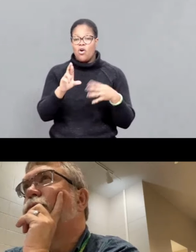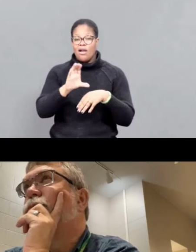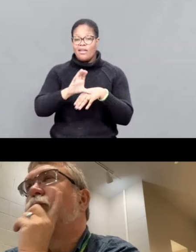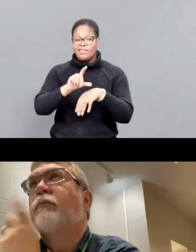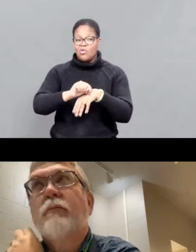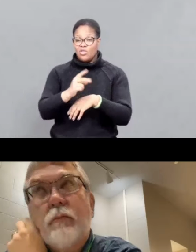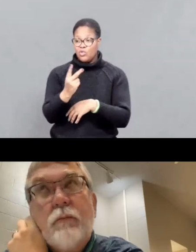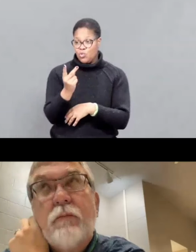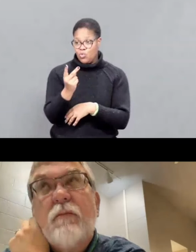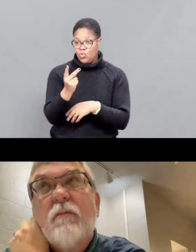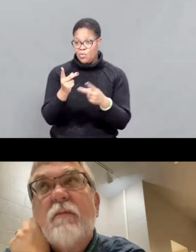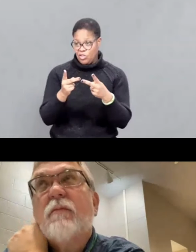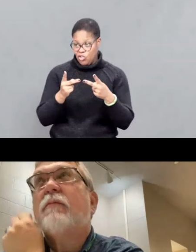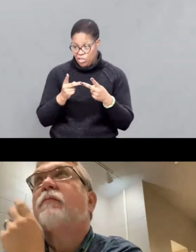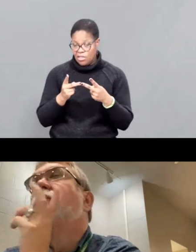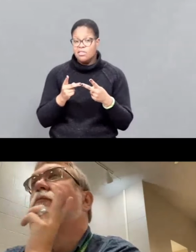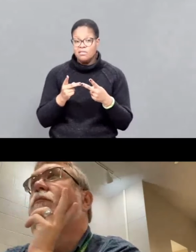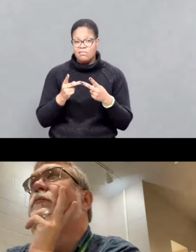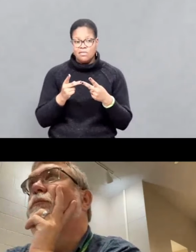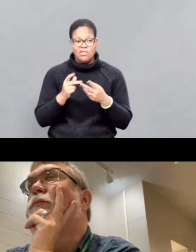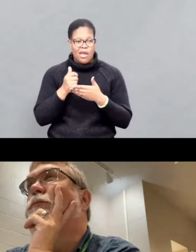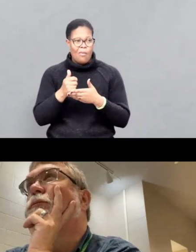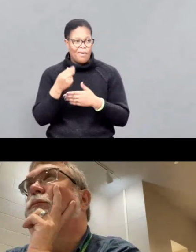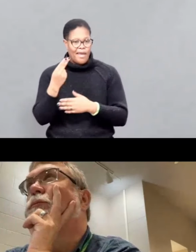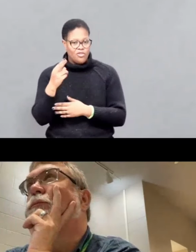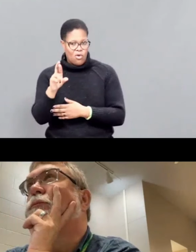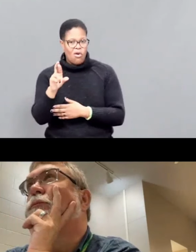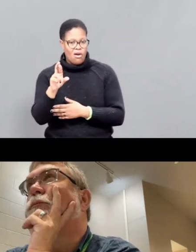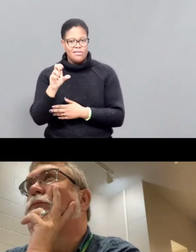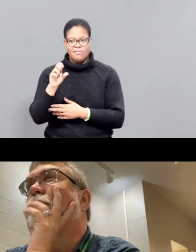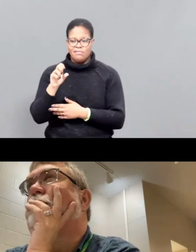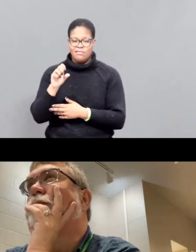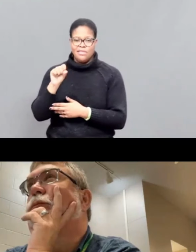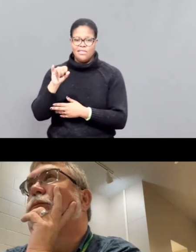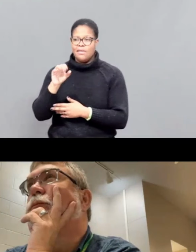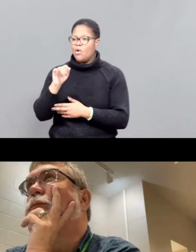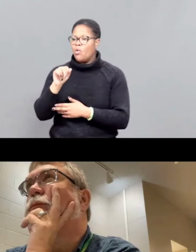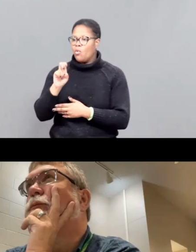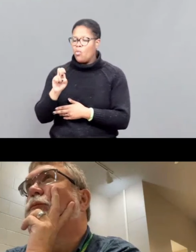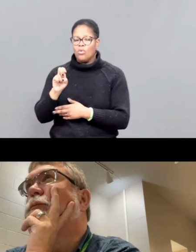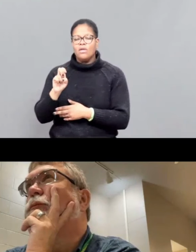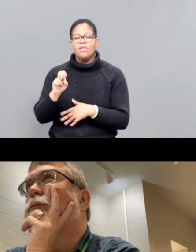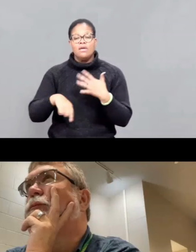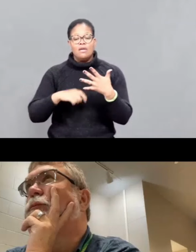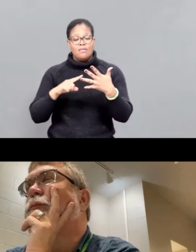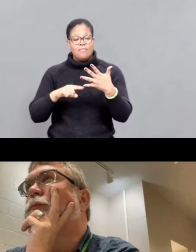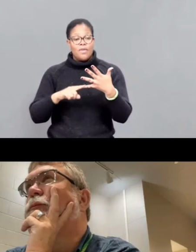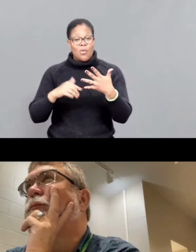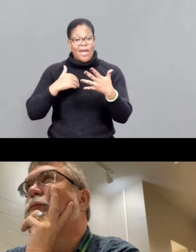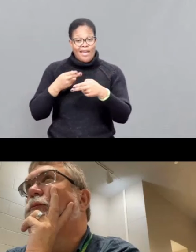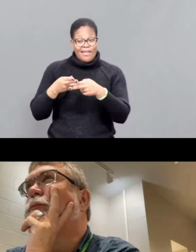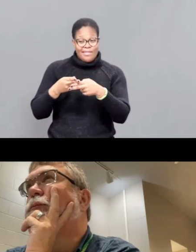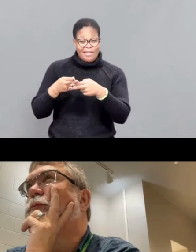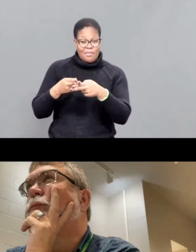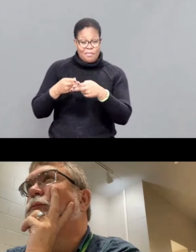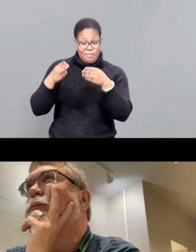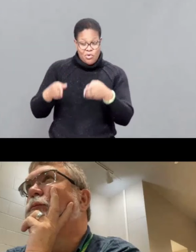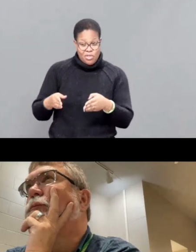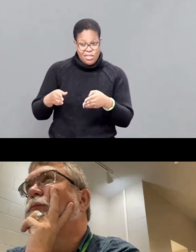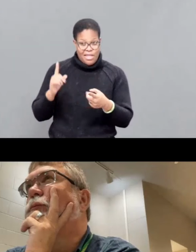position, in HR to help out Simone. We had a temp person up